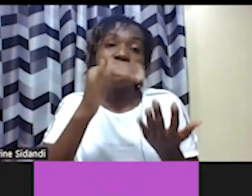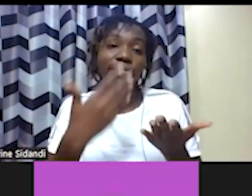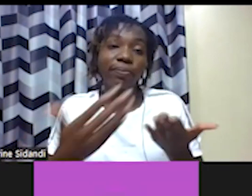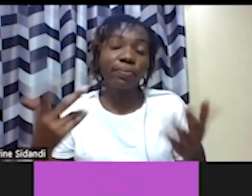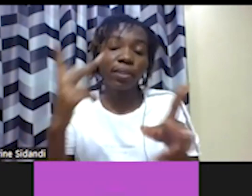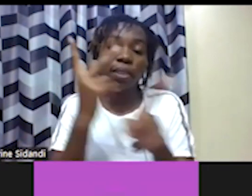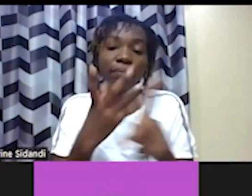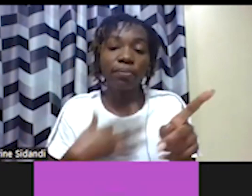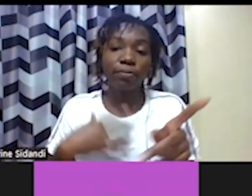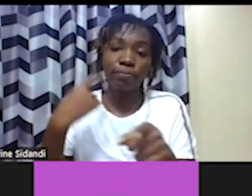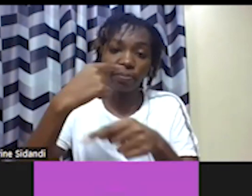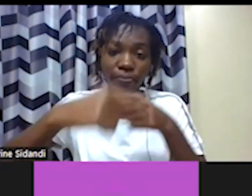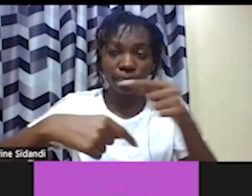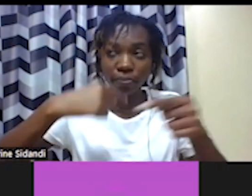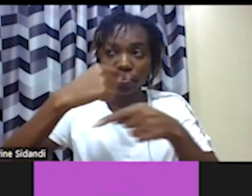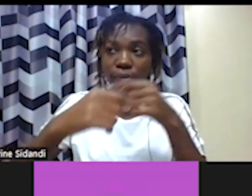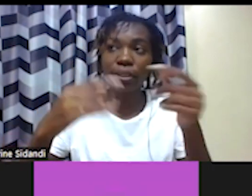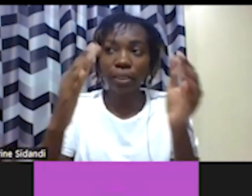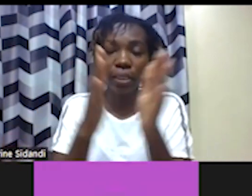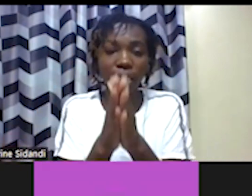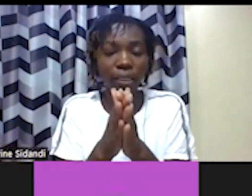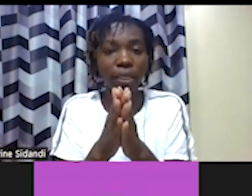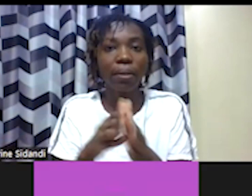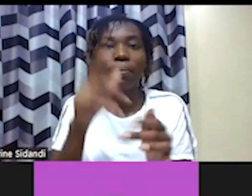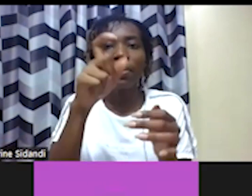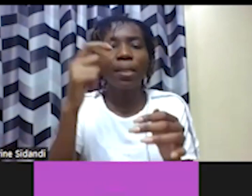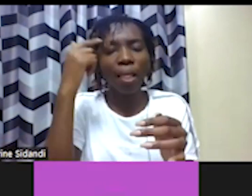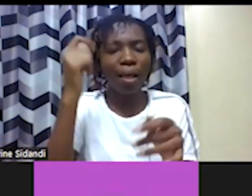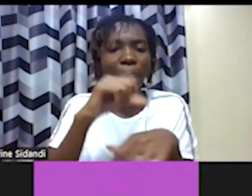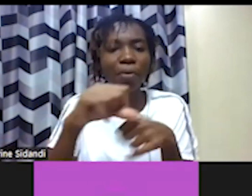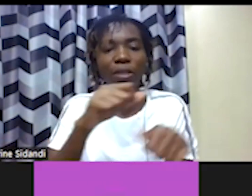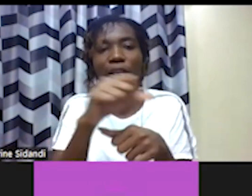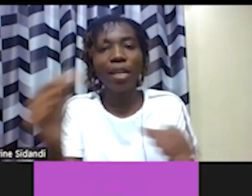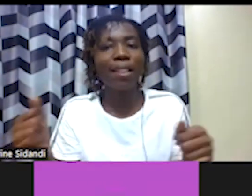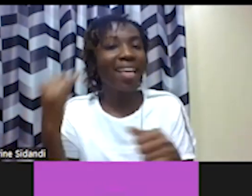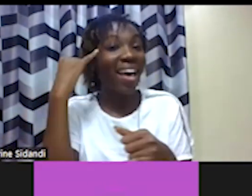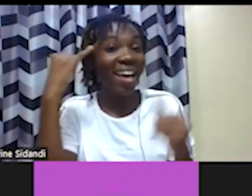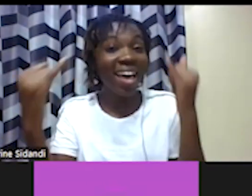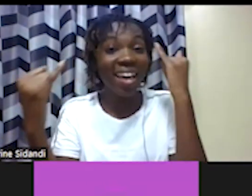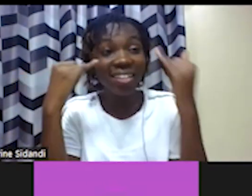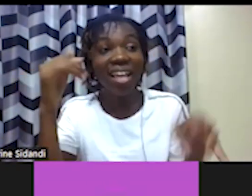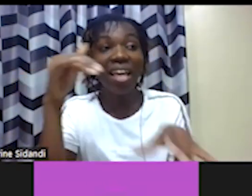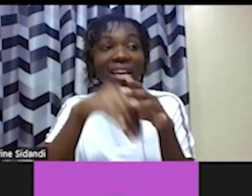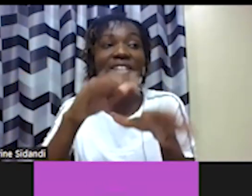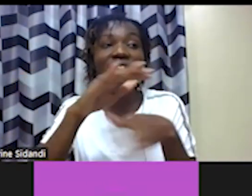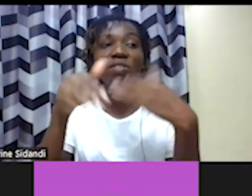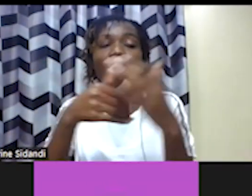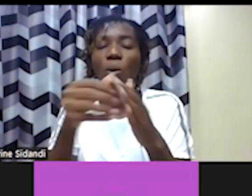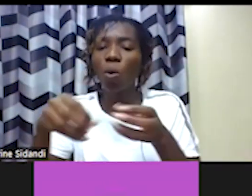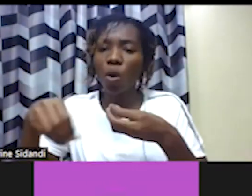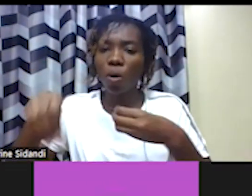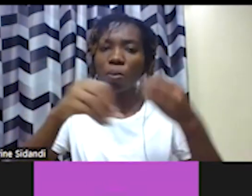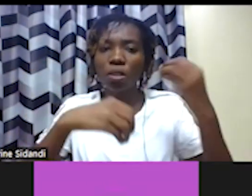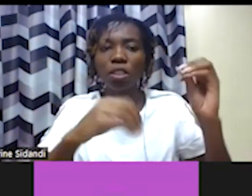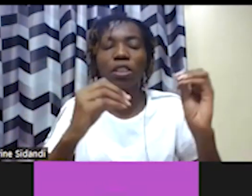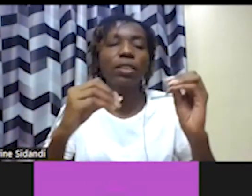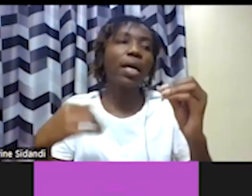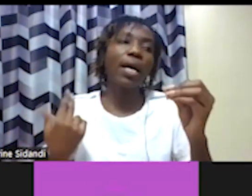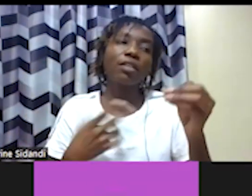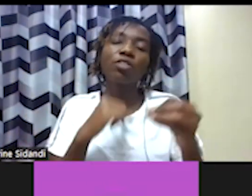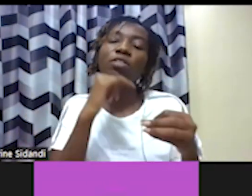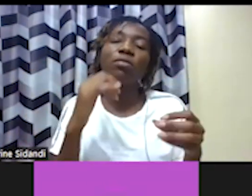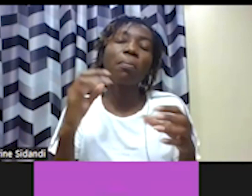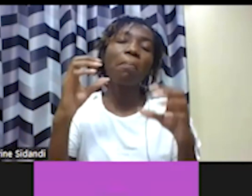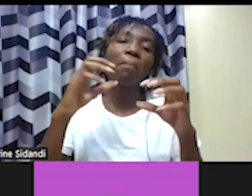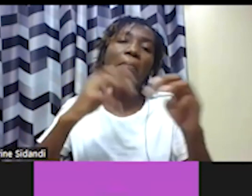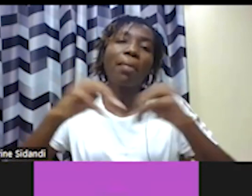going. And I have to think of another idea. I believe that in every opportunity that you have not managed, there is always